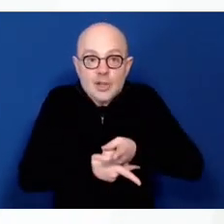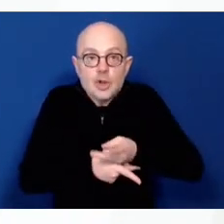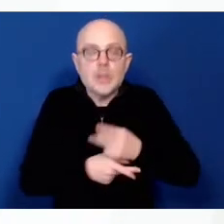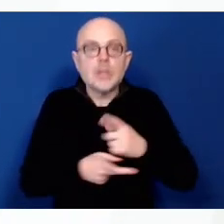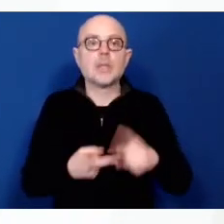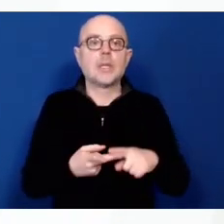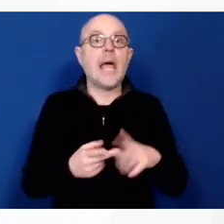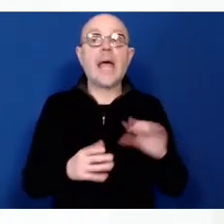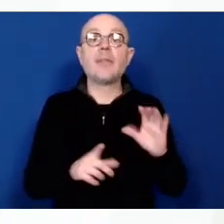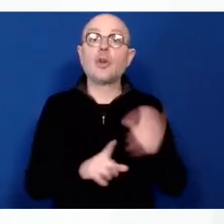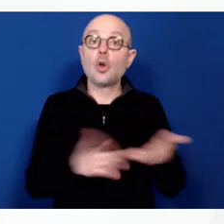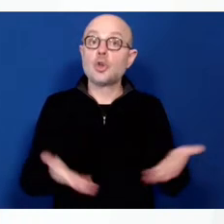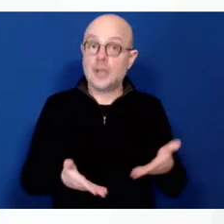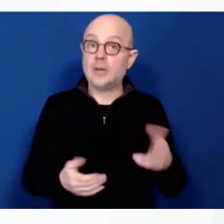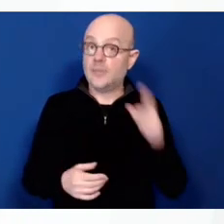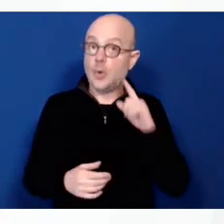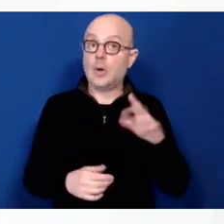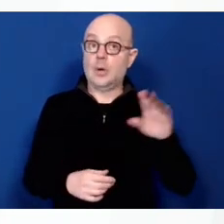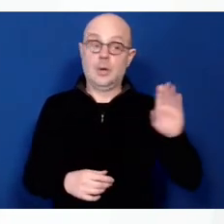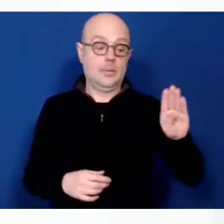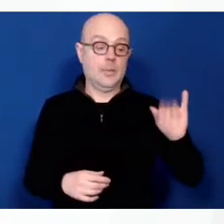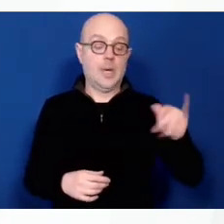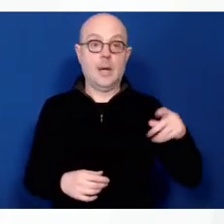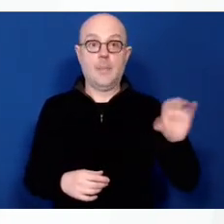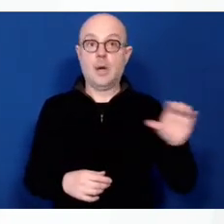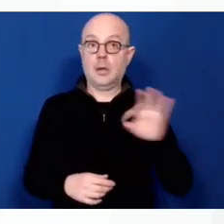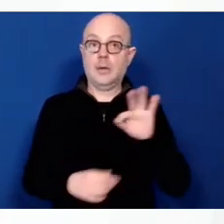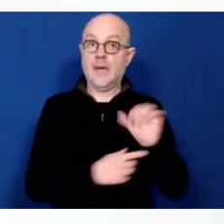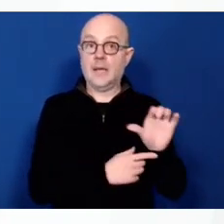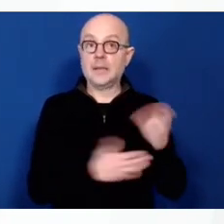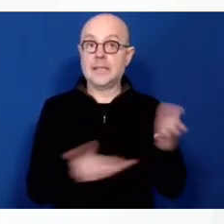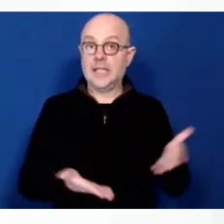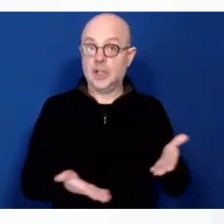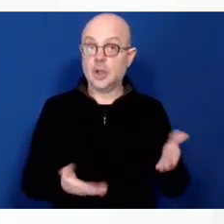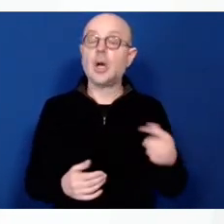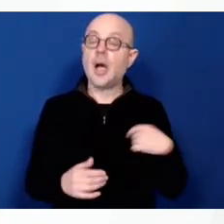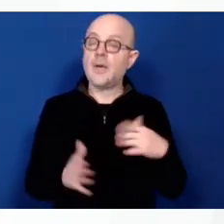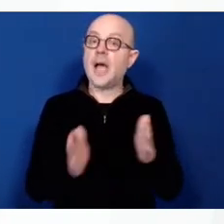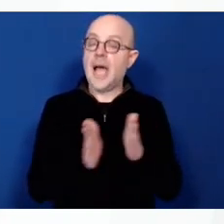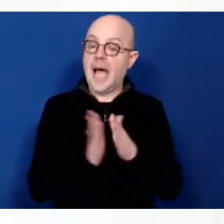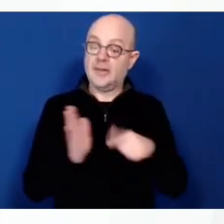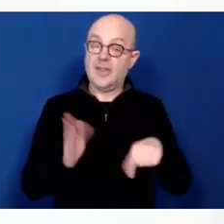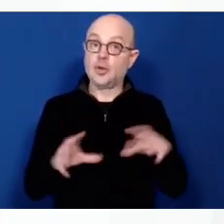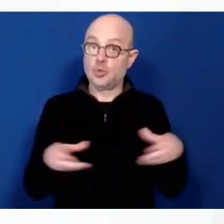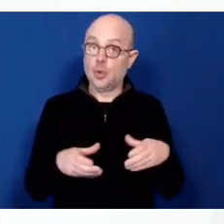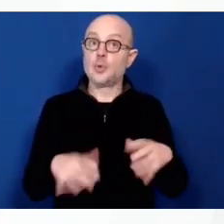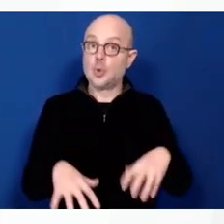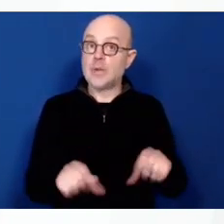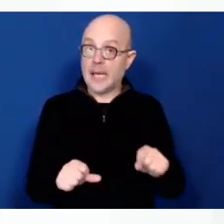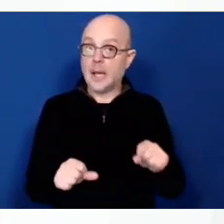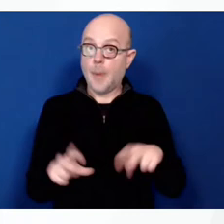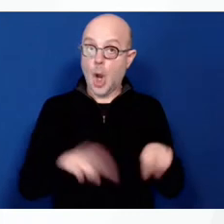who come to the University of Washington. And I've asked this group to take this up and report on